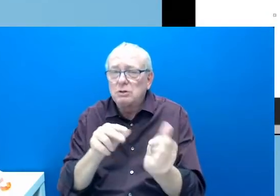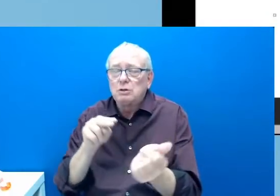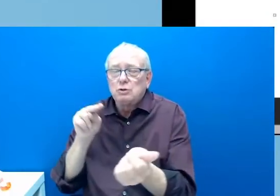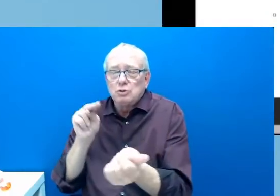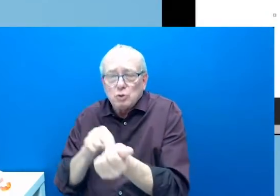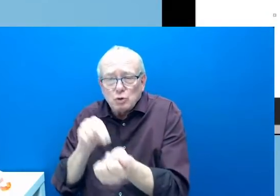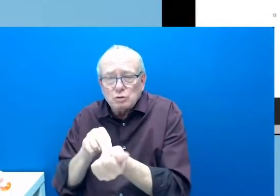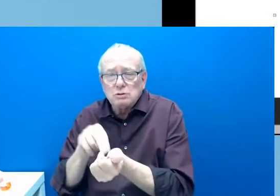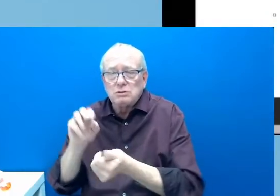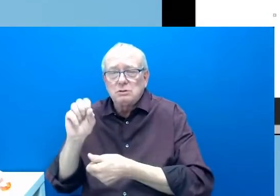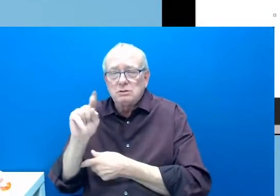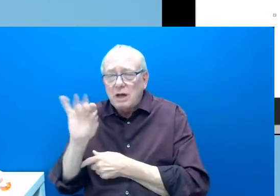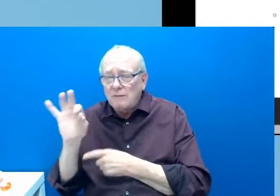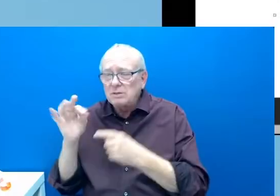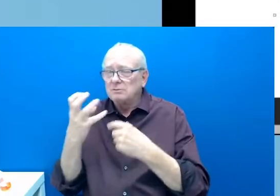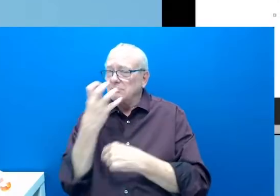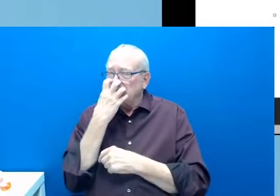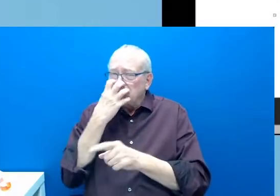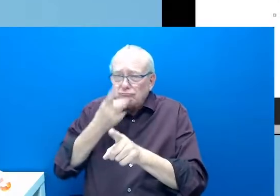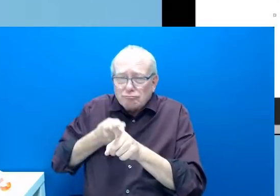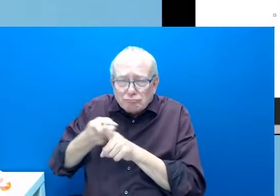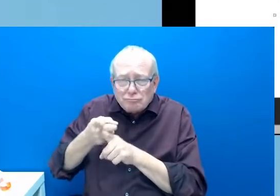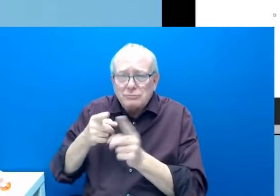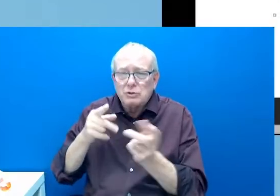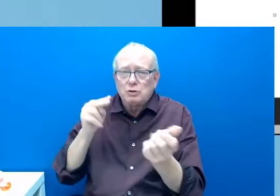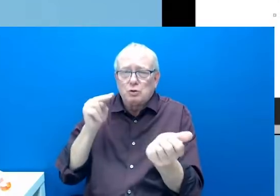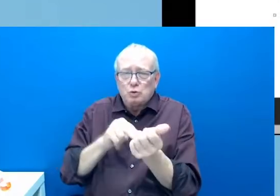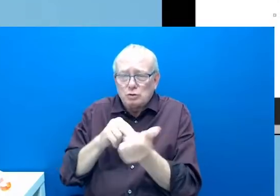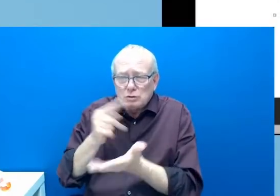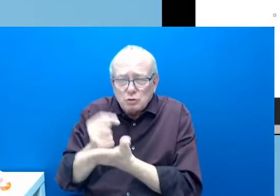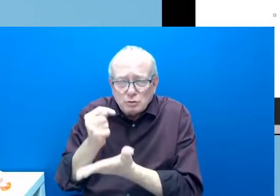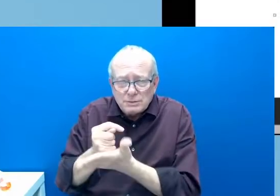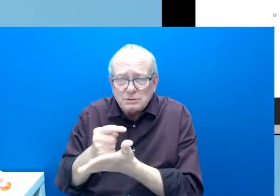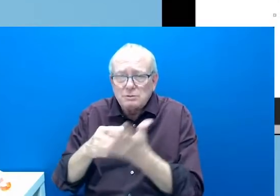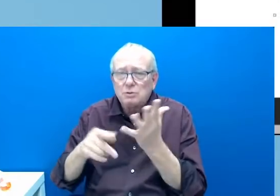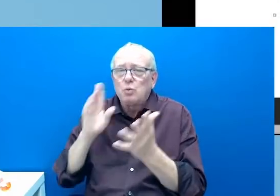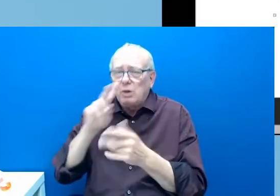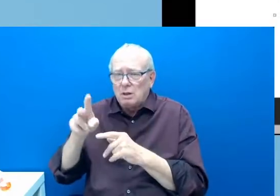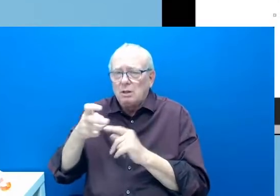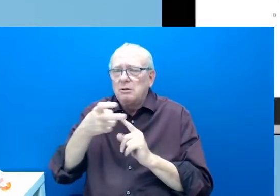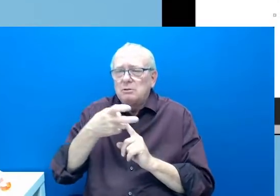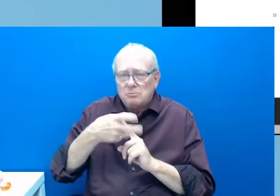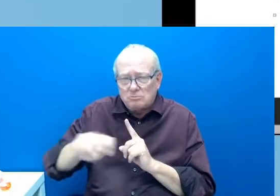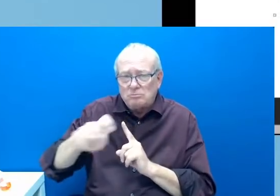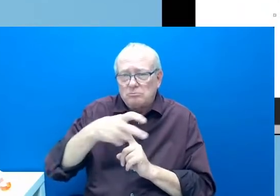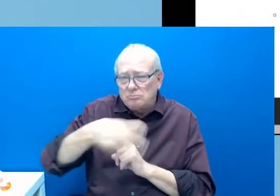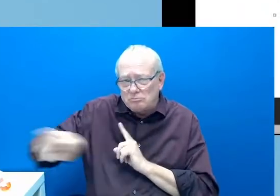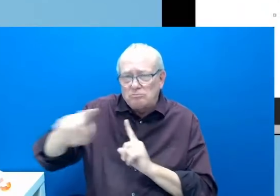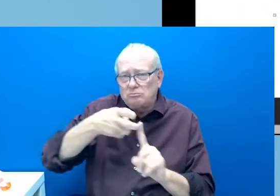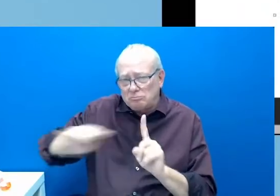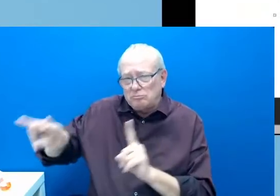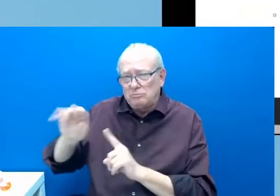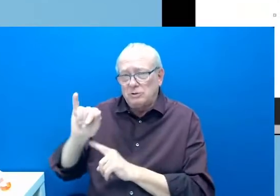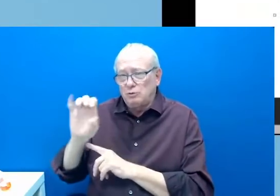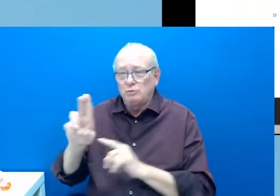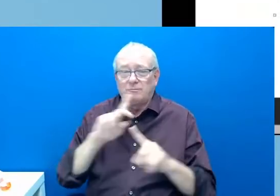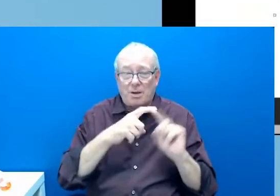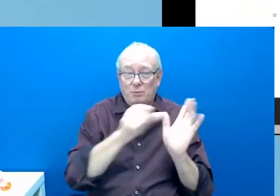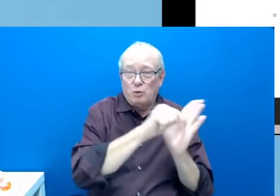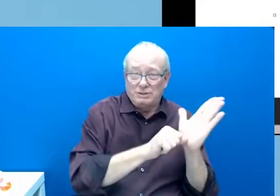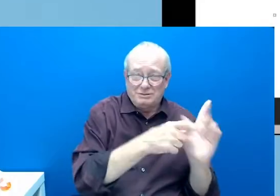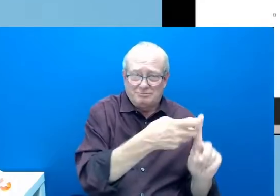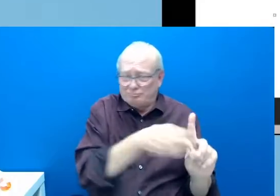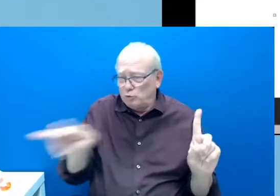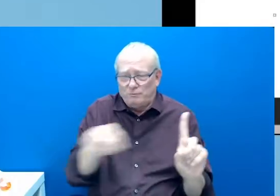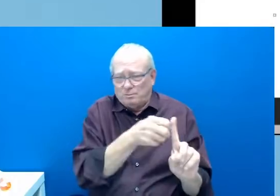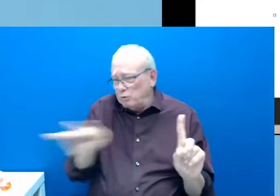anesthetists, our respiratory therapists be redeployed out of the operating room into the intensive care units and some of the extra capacity places that